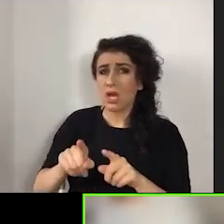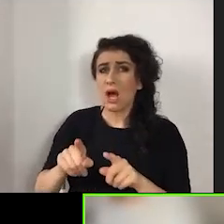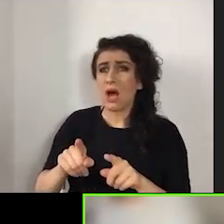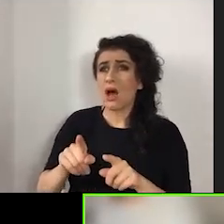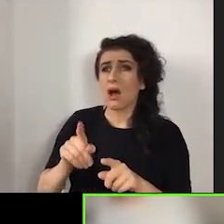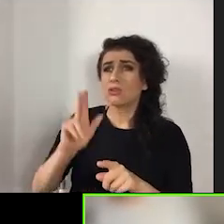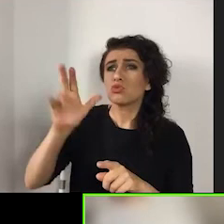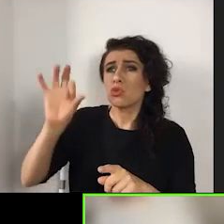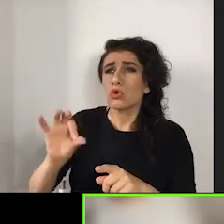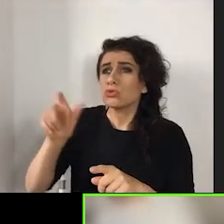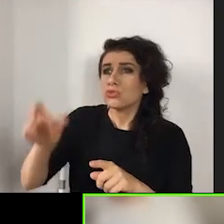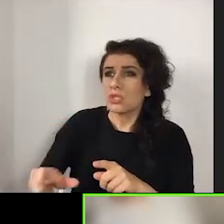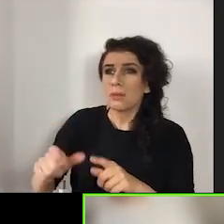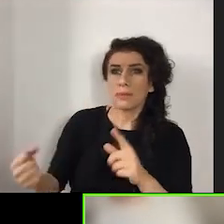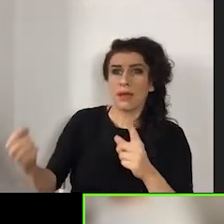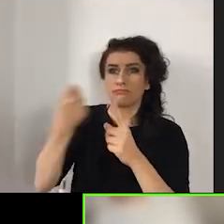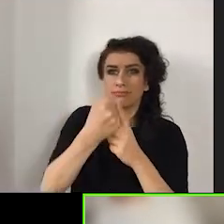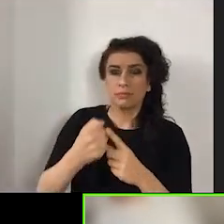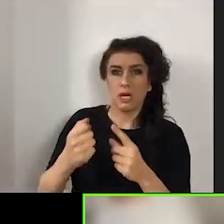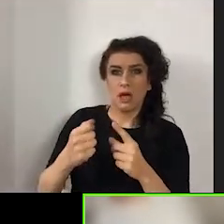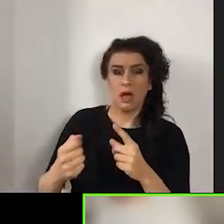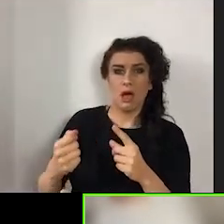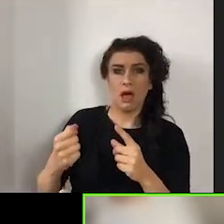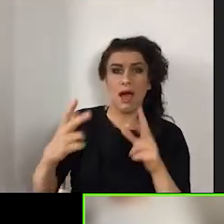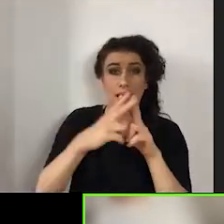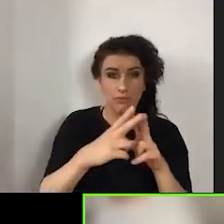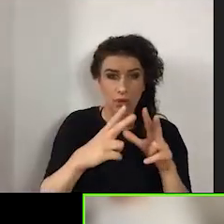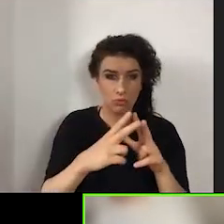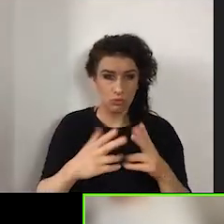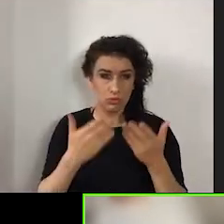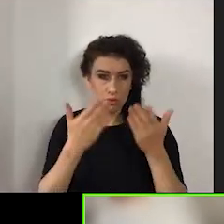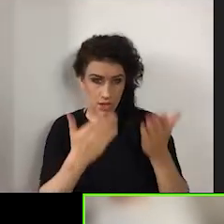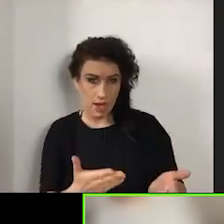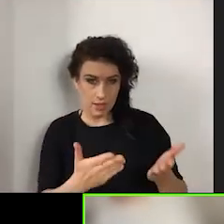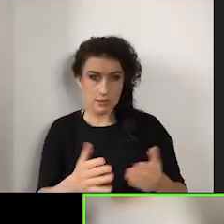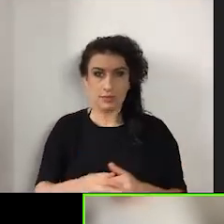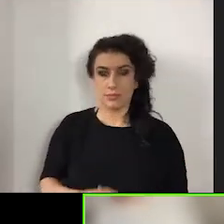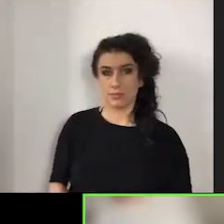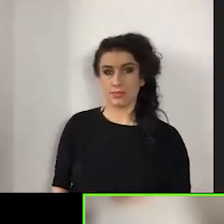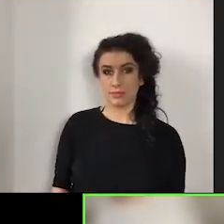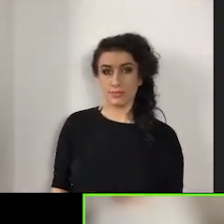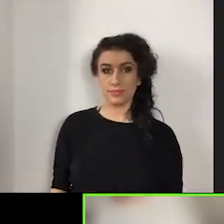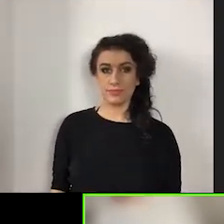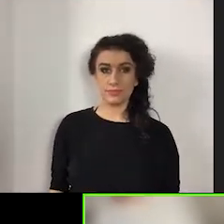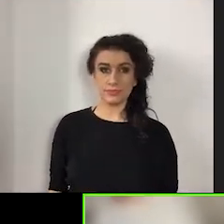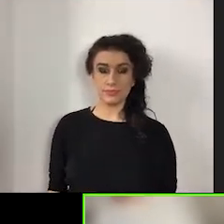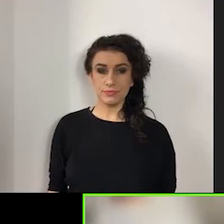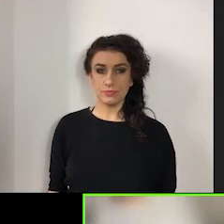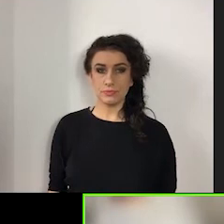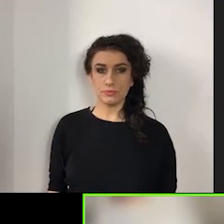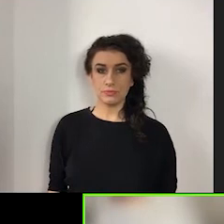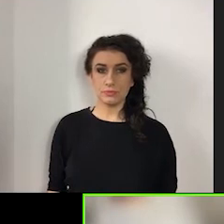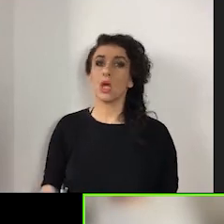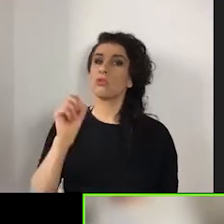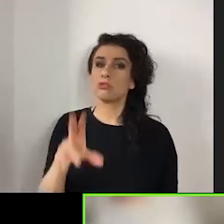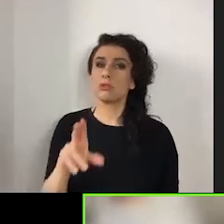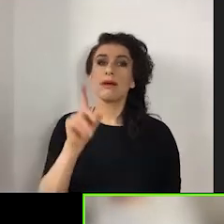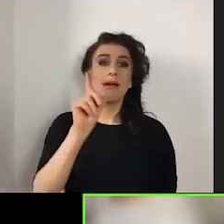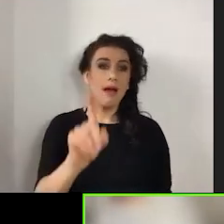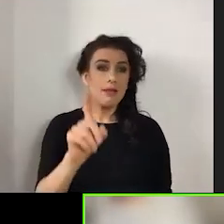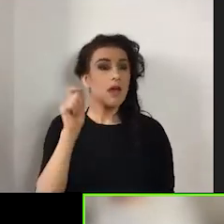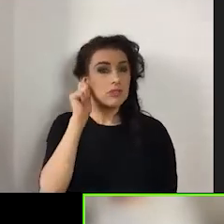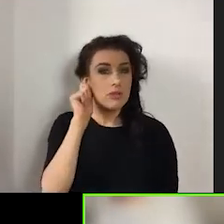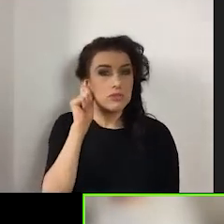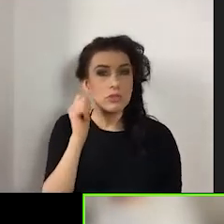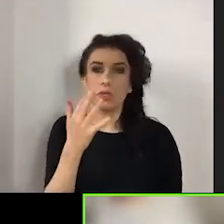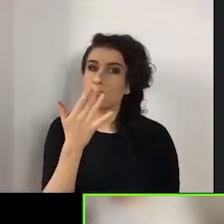worse. And she says, yeah, but you know, I cannot leave him. And I say, why? Because I don't work. I've never done